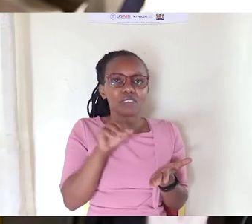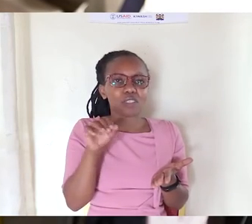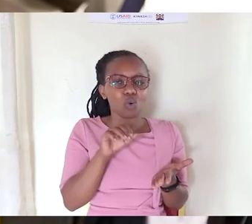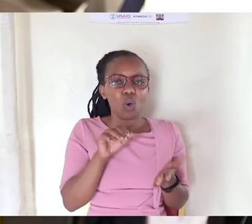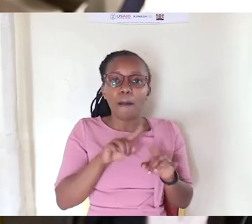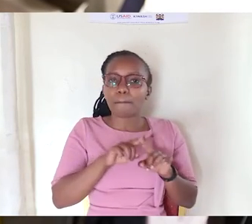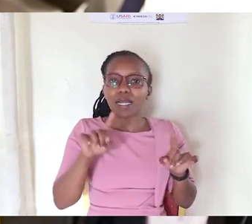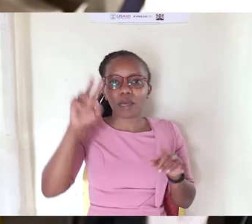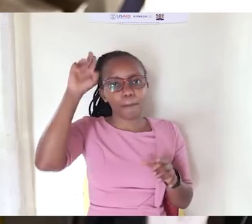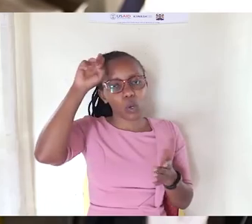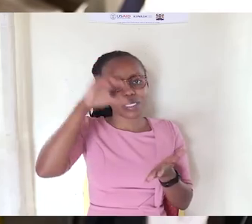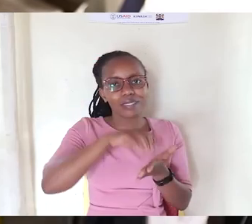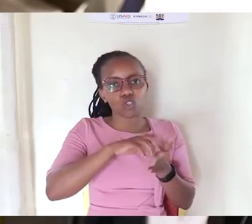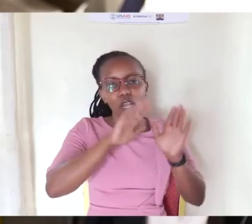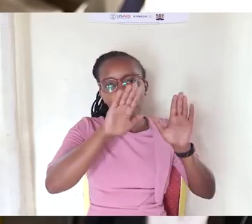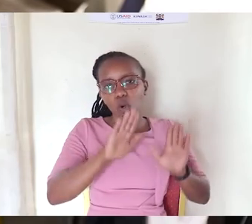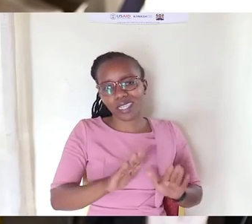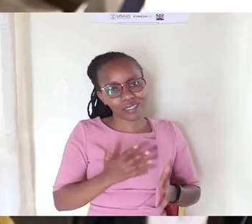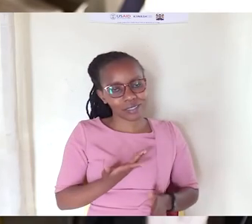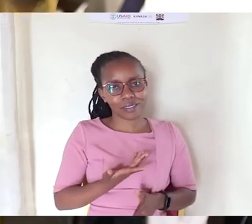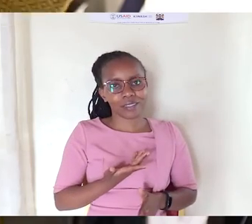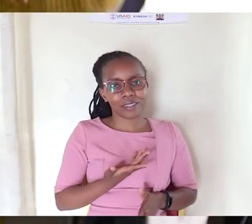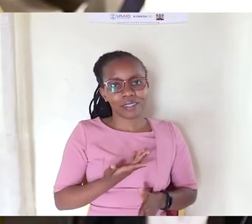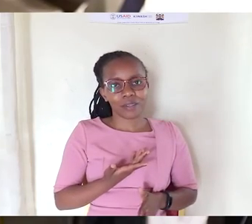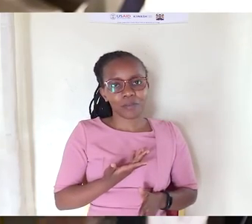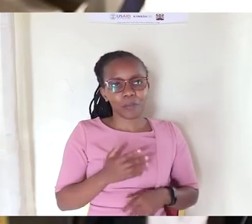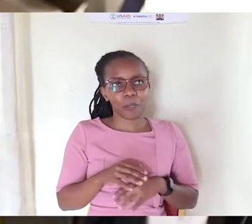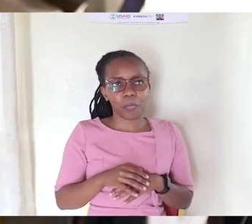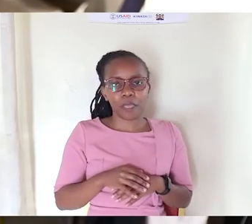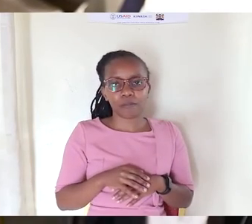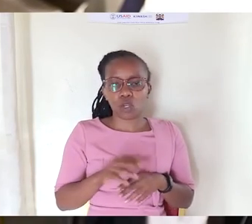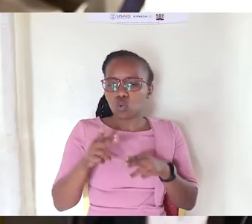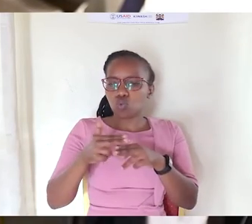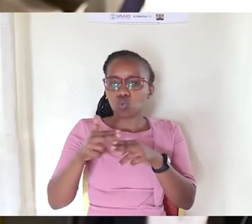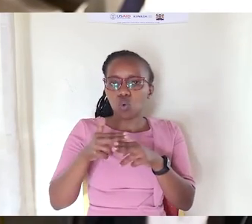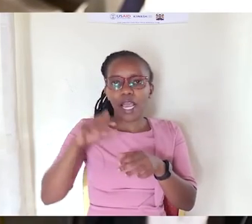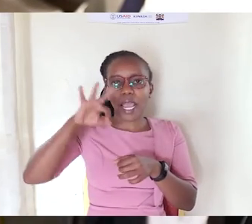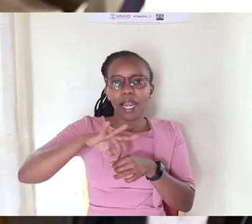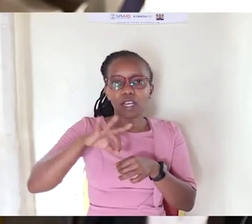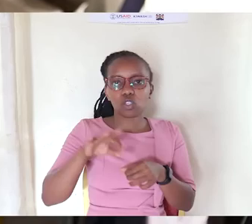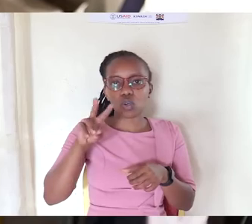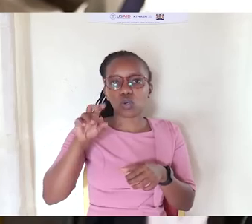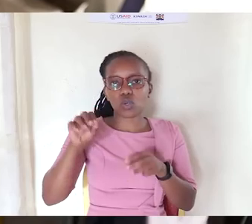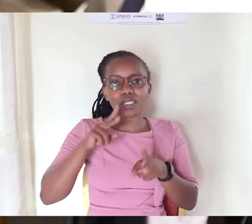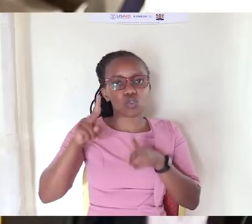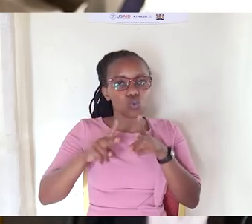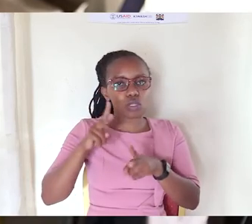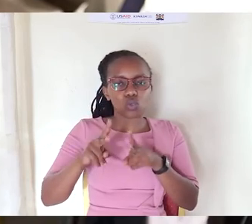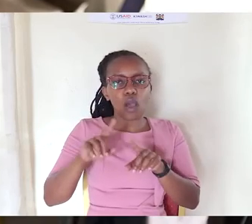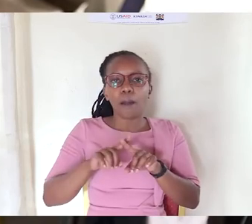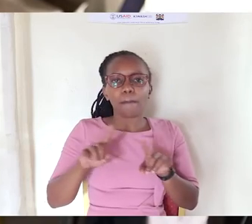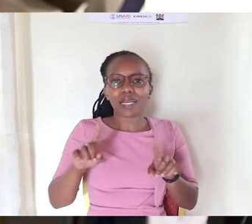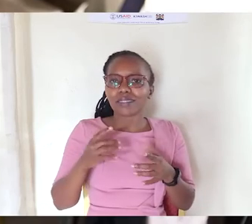locked. That we are hurtling into this election, and yet we have not imagined